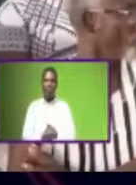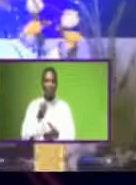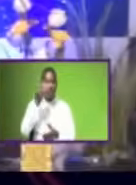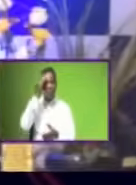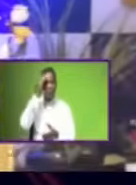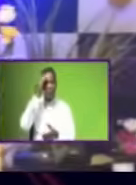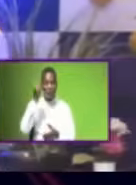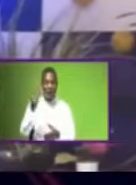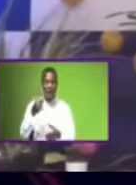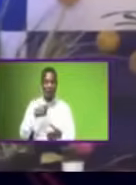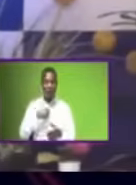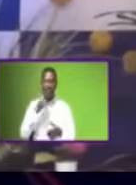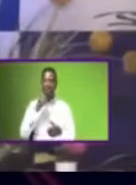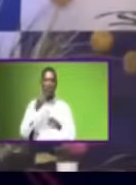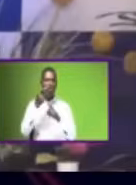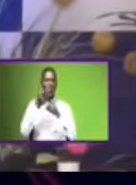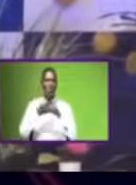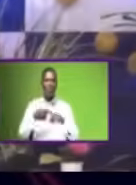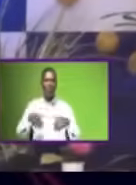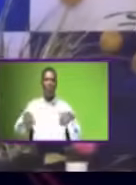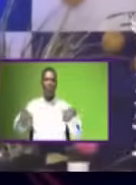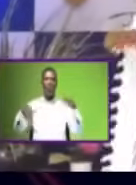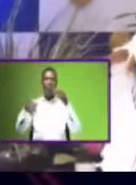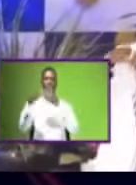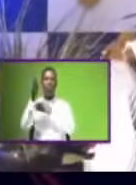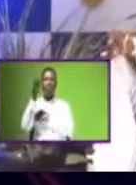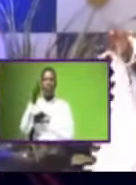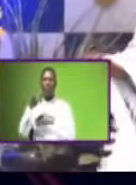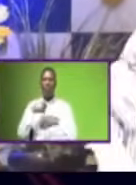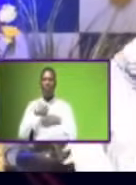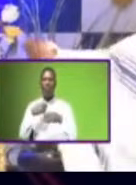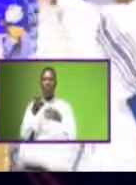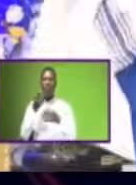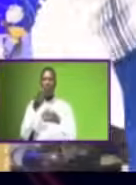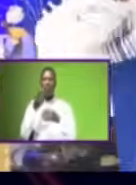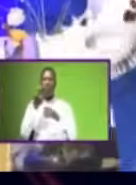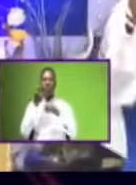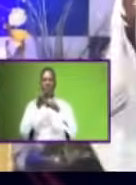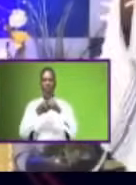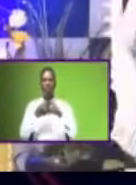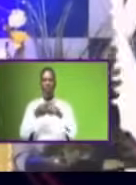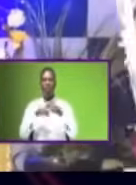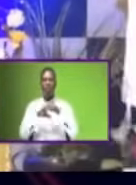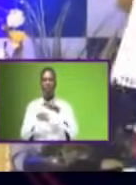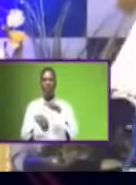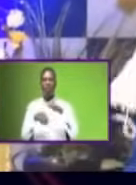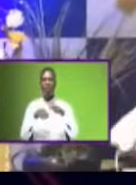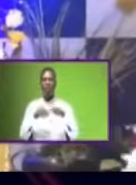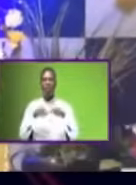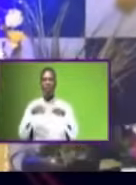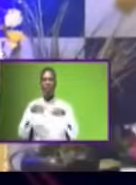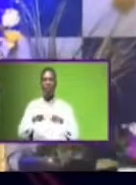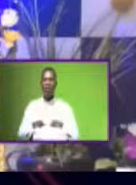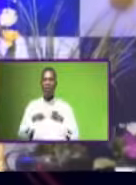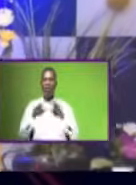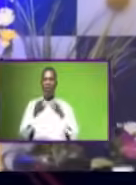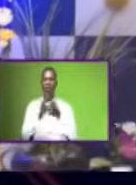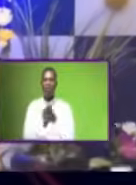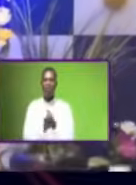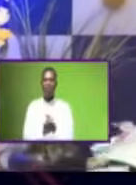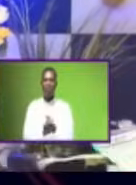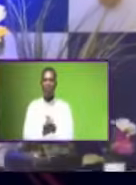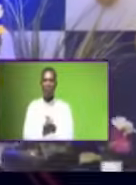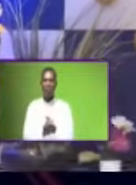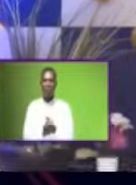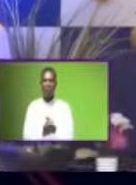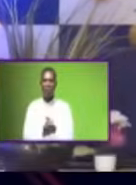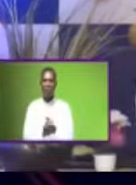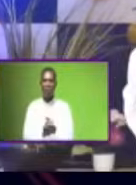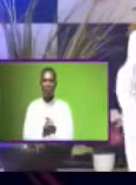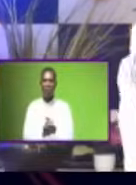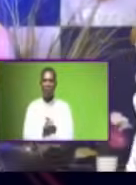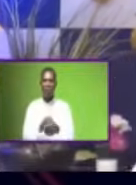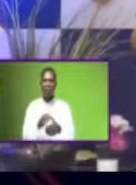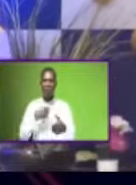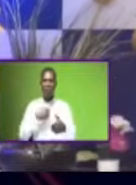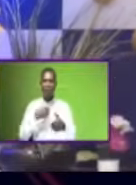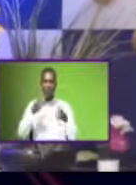me ya bosom would be me the two me be me fre poise, Nas Habrena, me besha crown, me sha crown to so be can